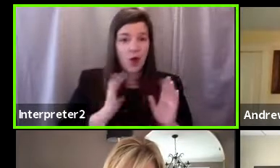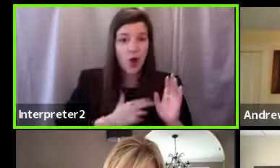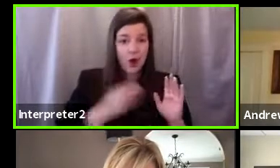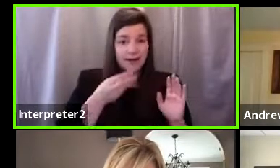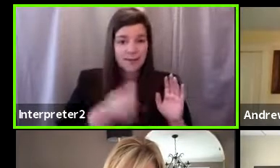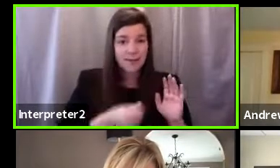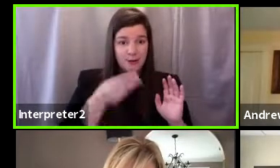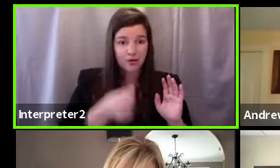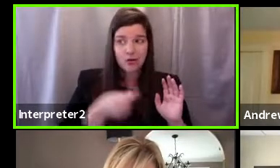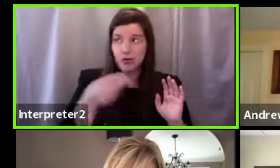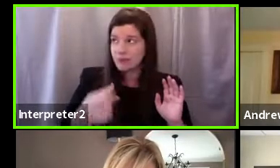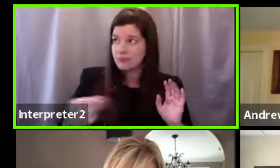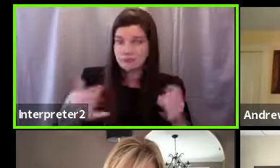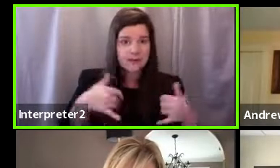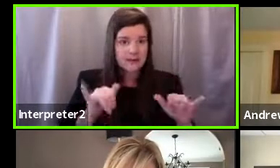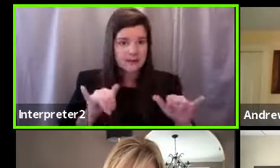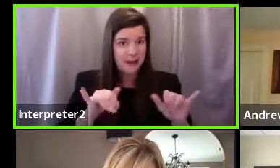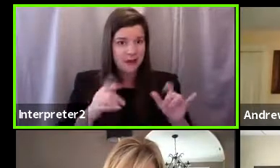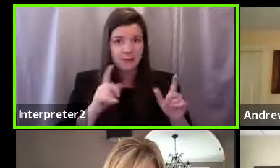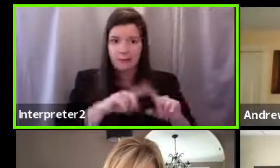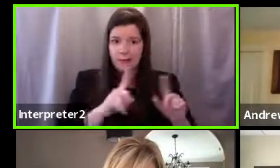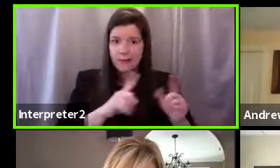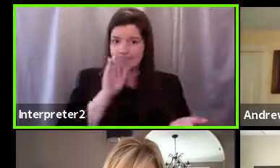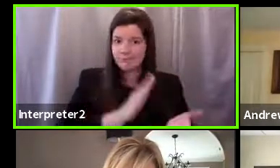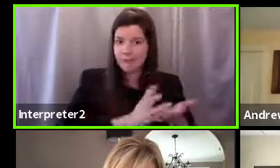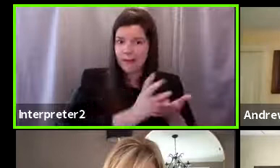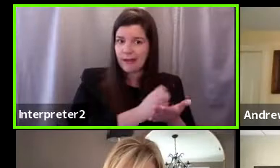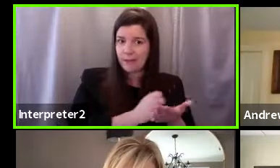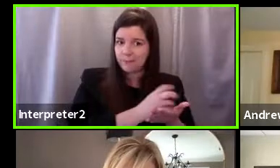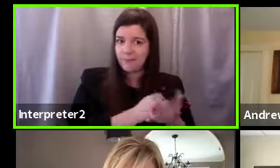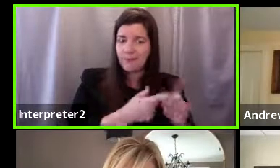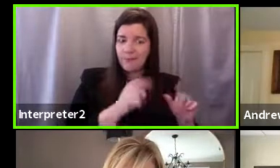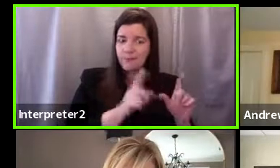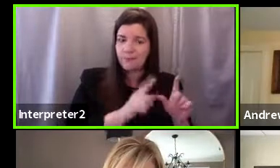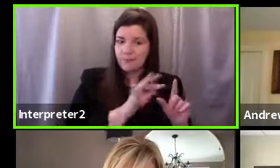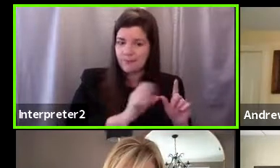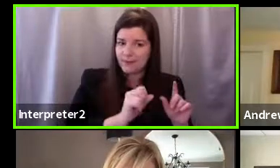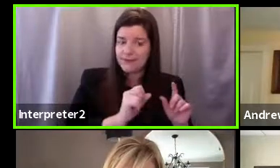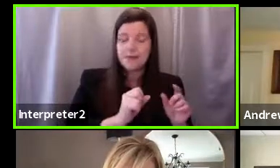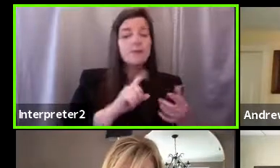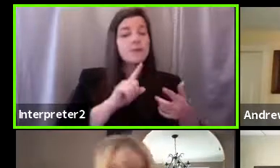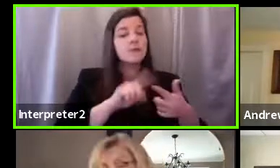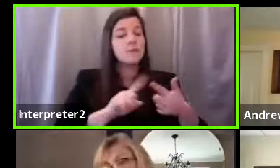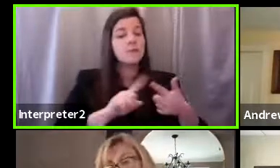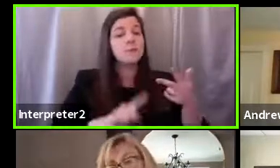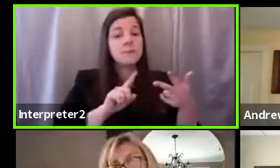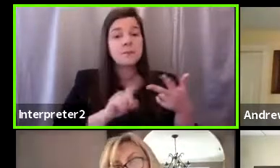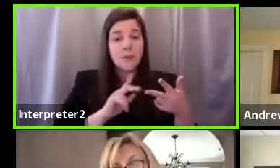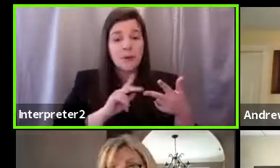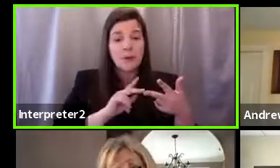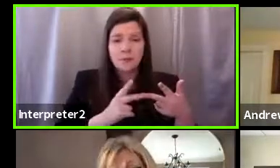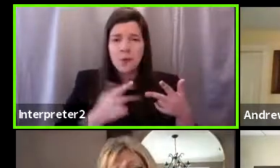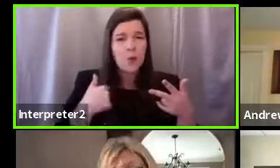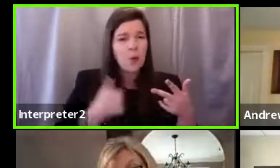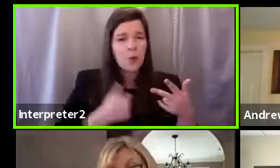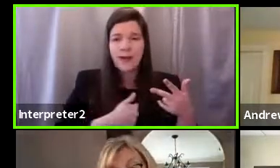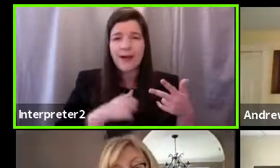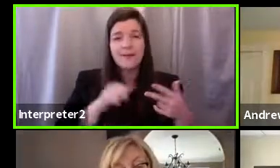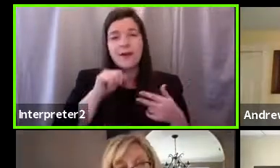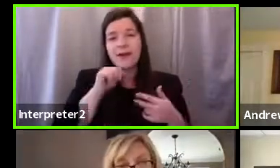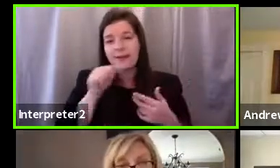be incurred. The third reason is that the board has unbudgeted